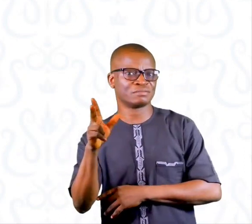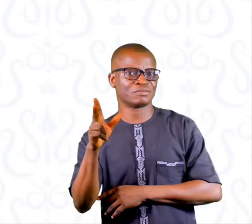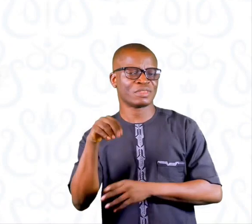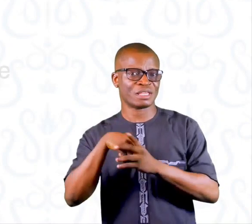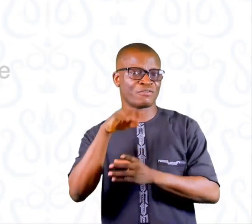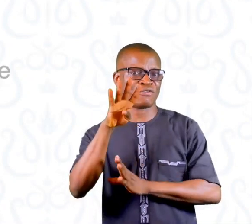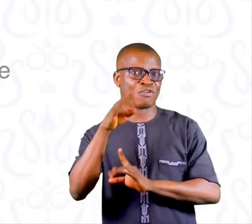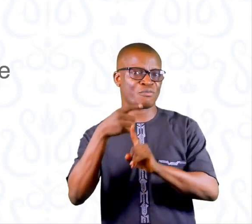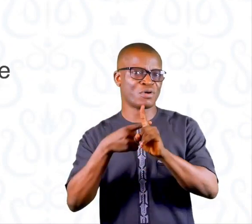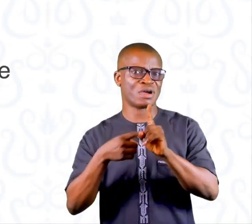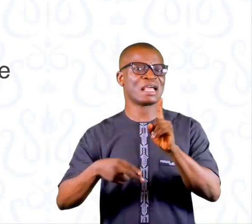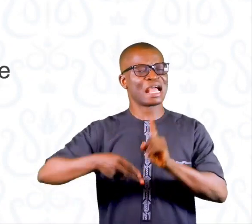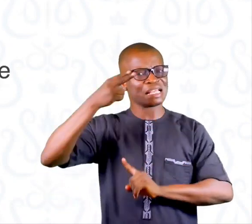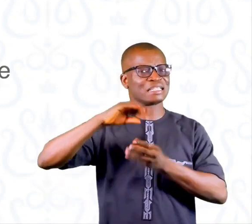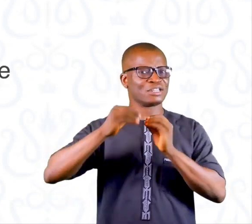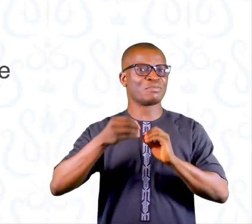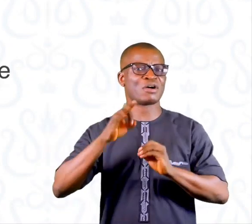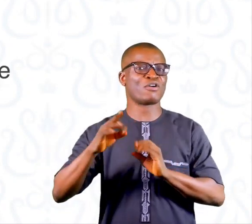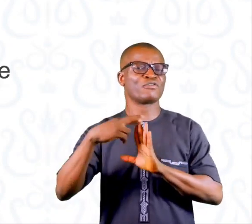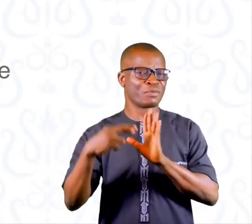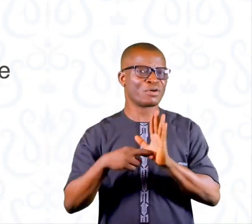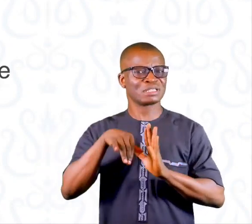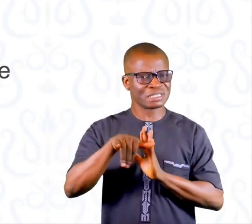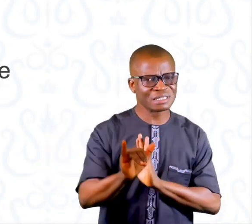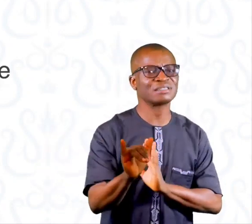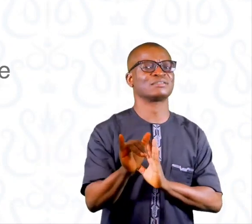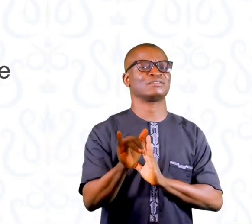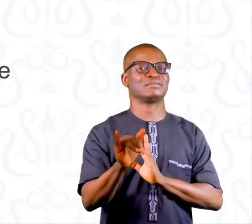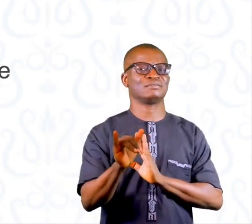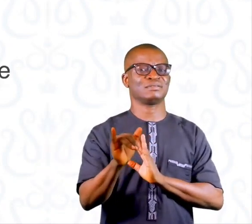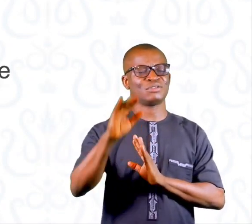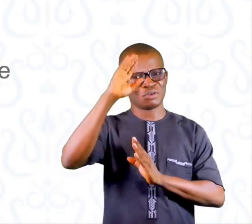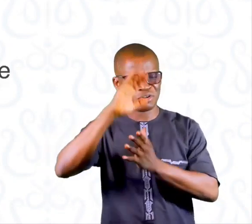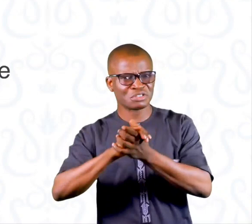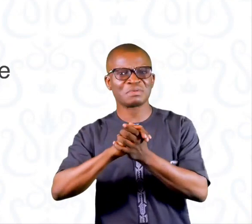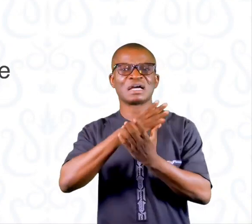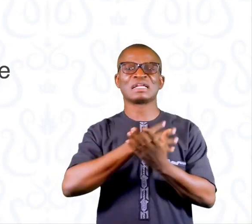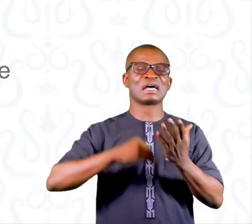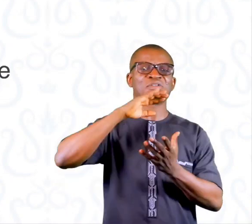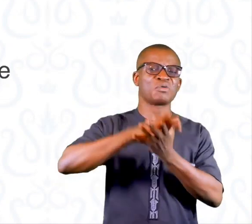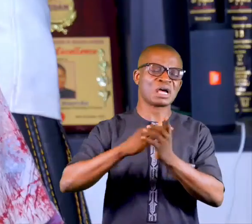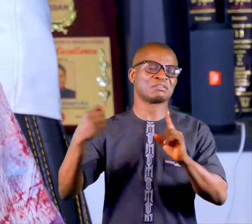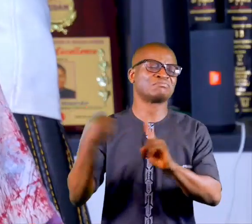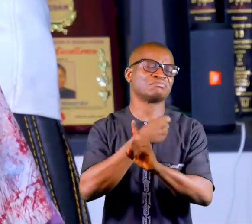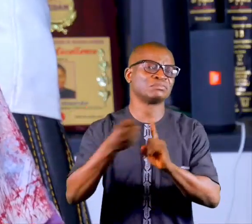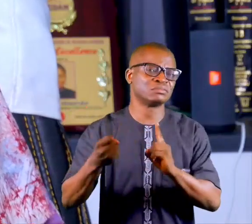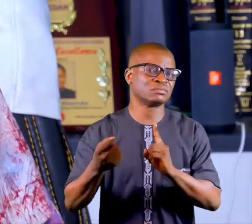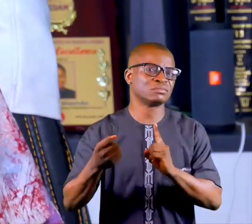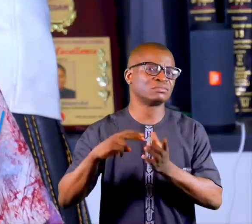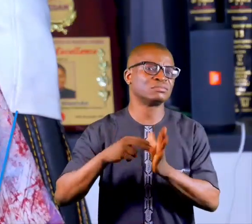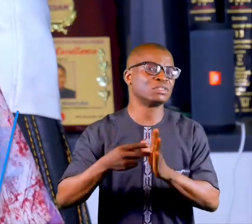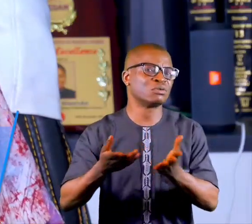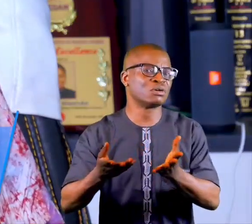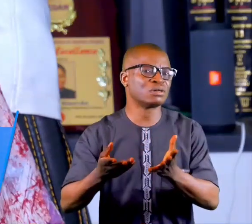months, the highest number of reports received still remains spousal battery. So that tells you that